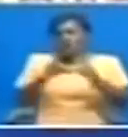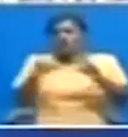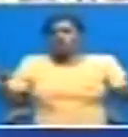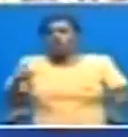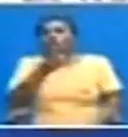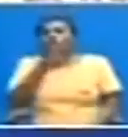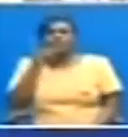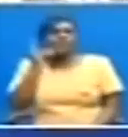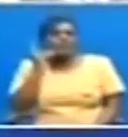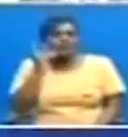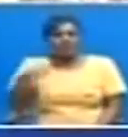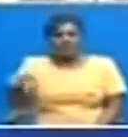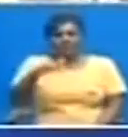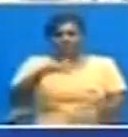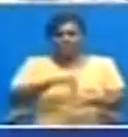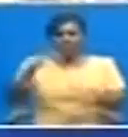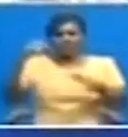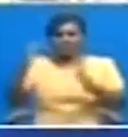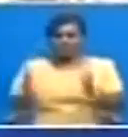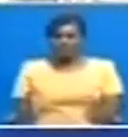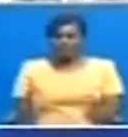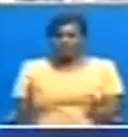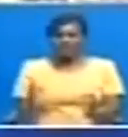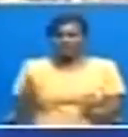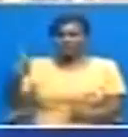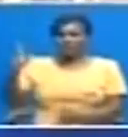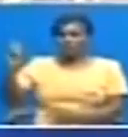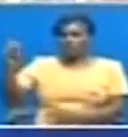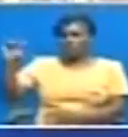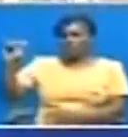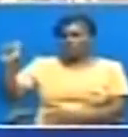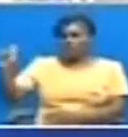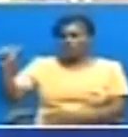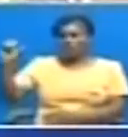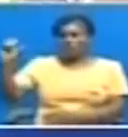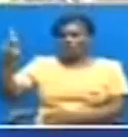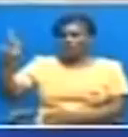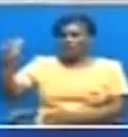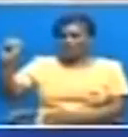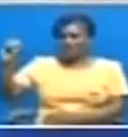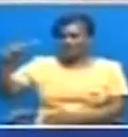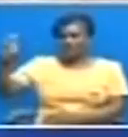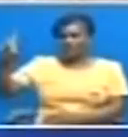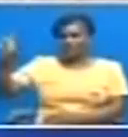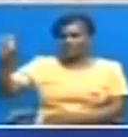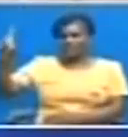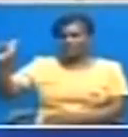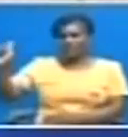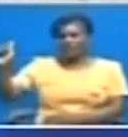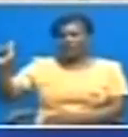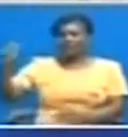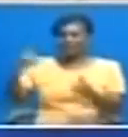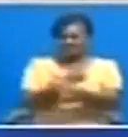drought. Areas mostly affected by the drought in the county are Konyao, Kacheliba, Kasei, Alale,